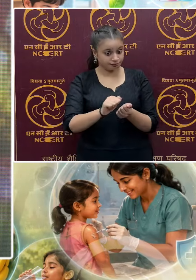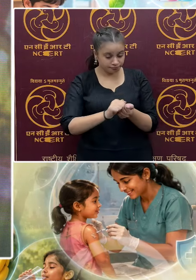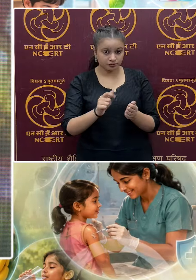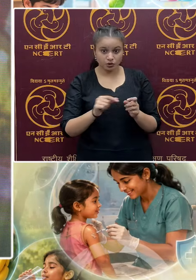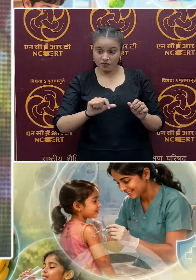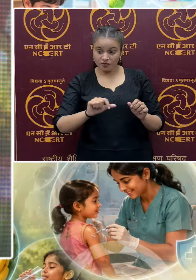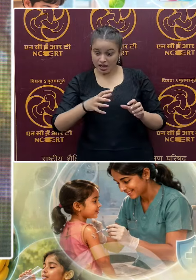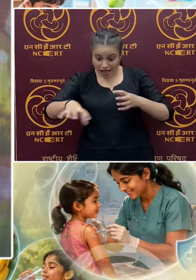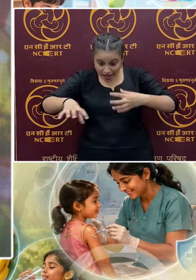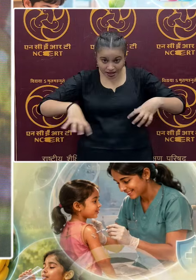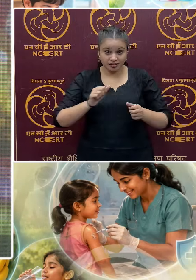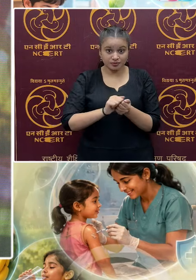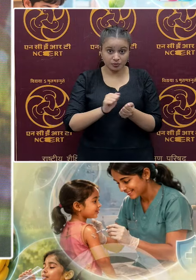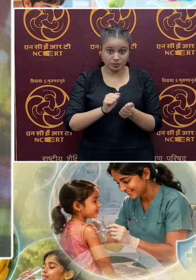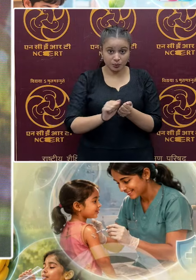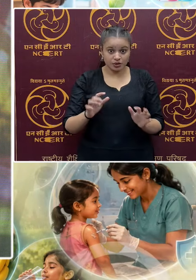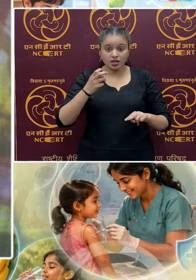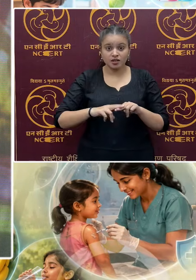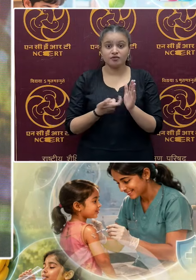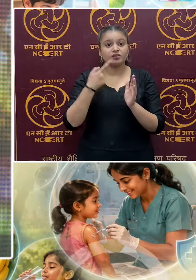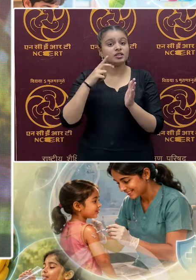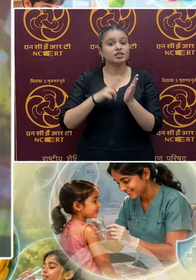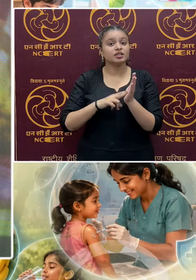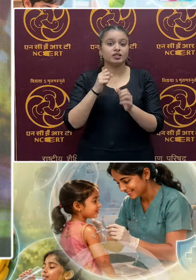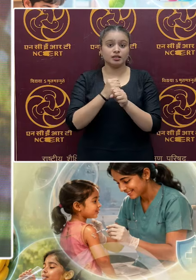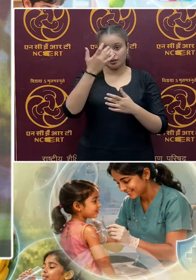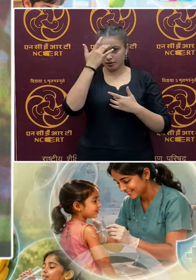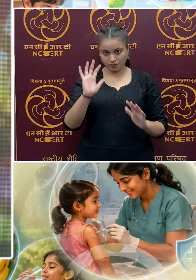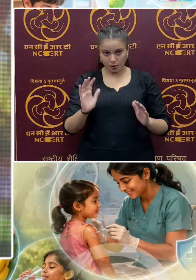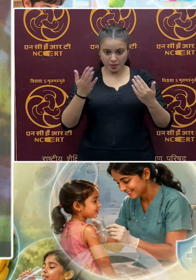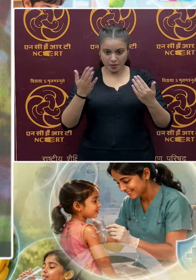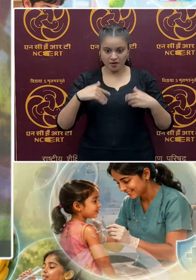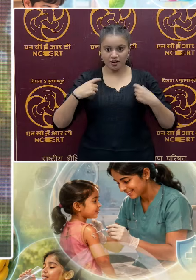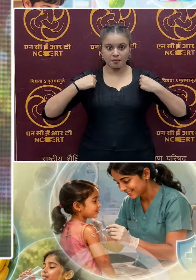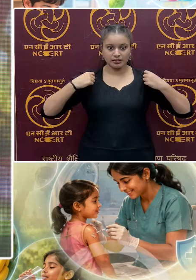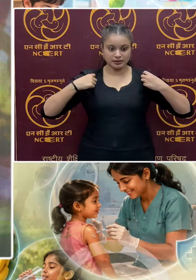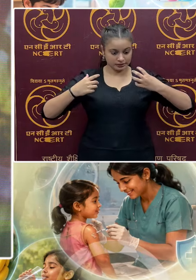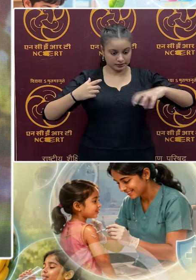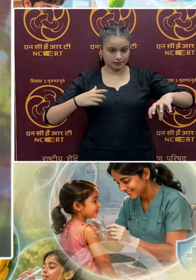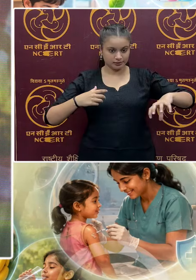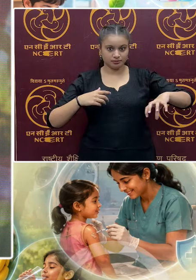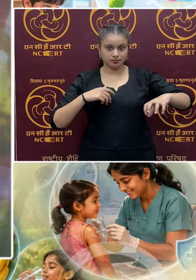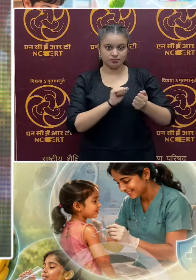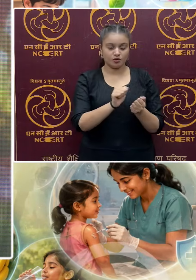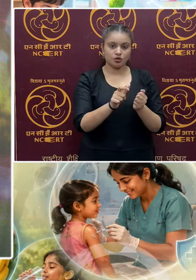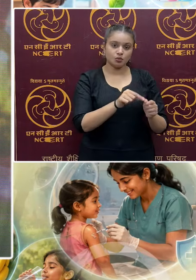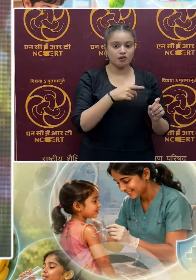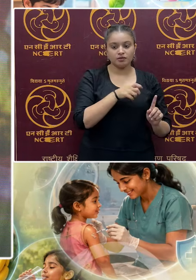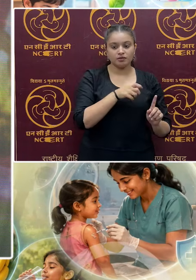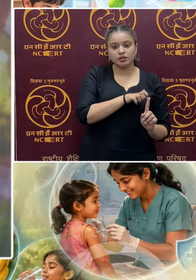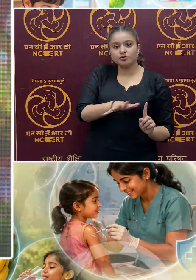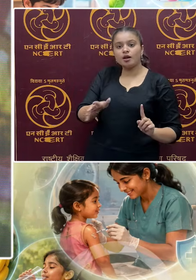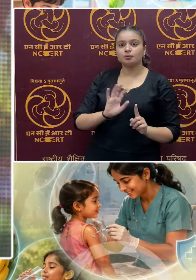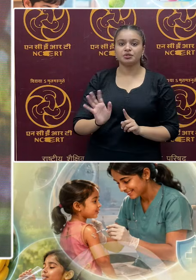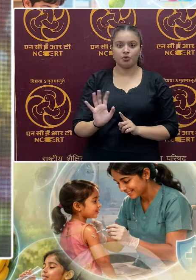for if the person is suffering from ringworm and that person's clothes are separately washed, okay, it won't be